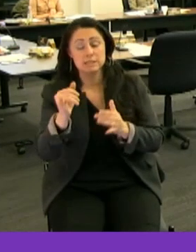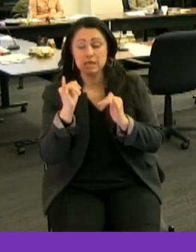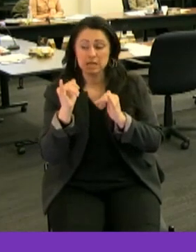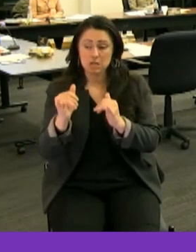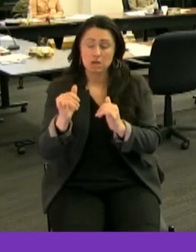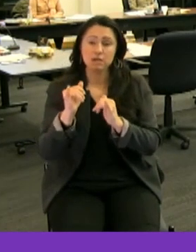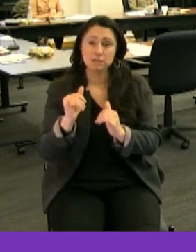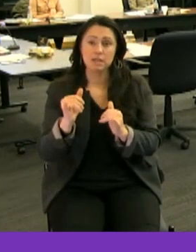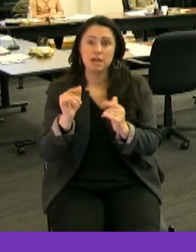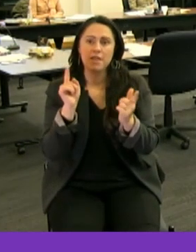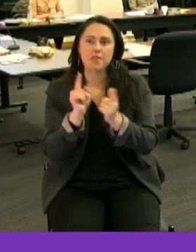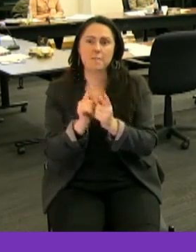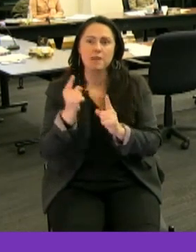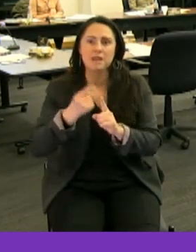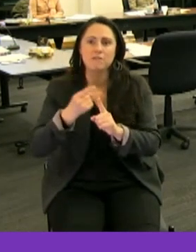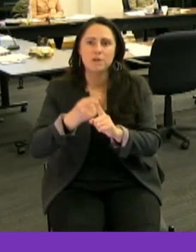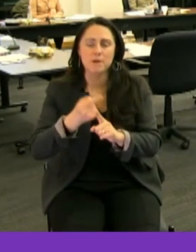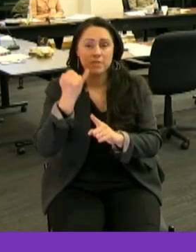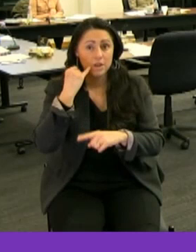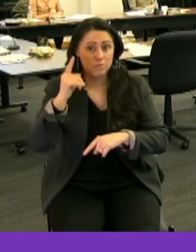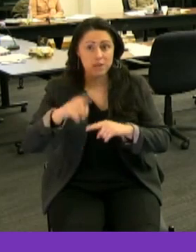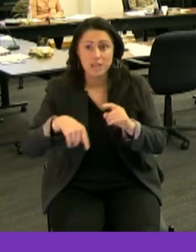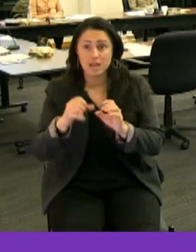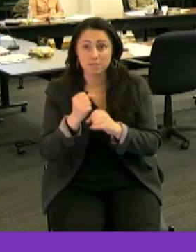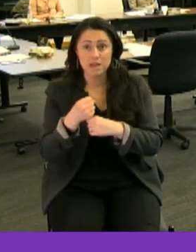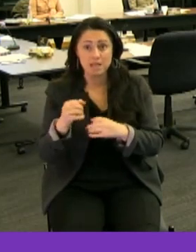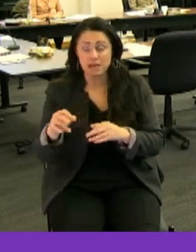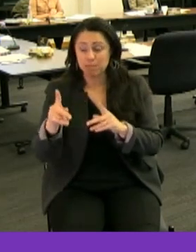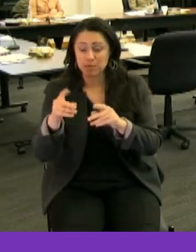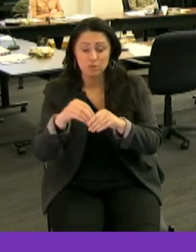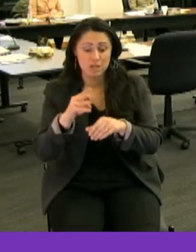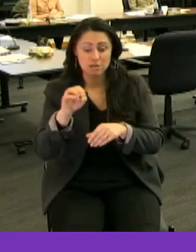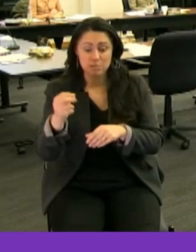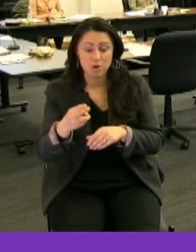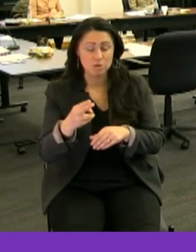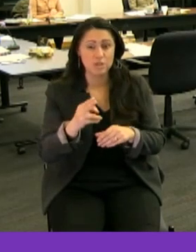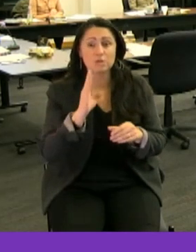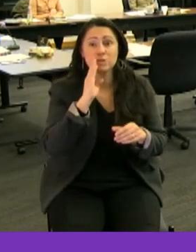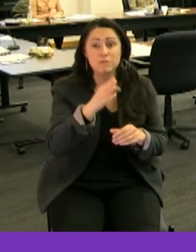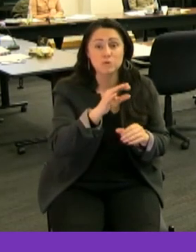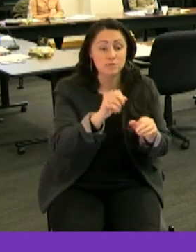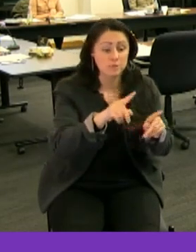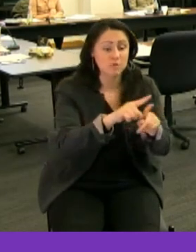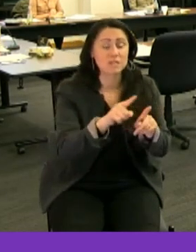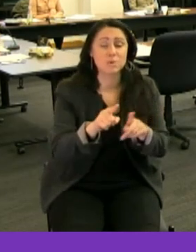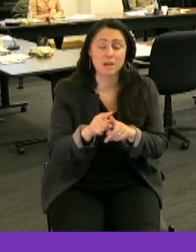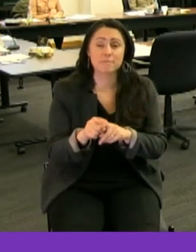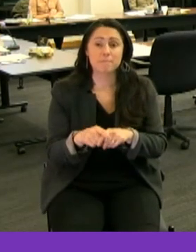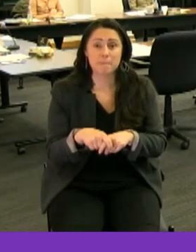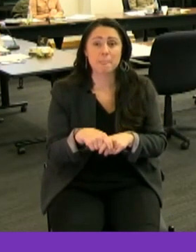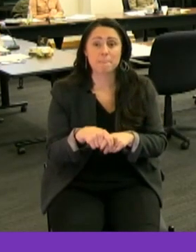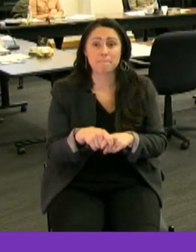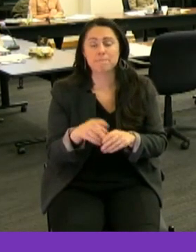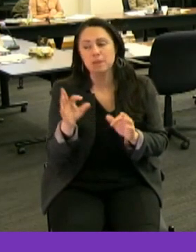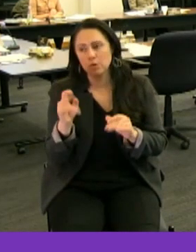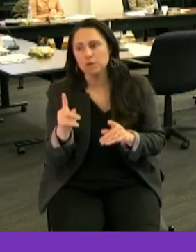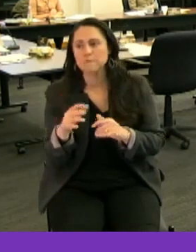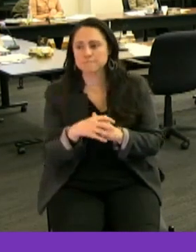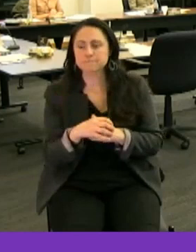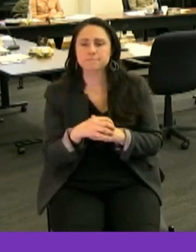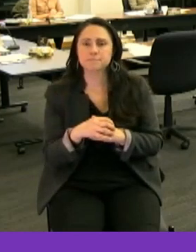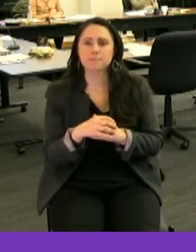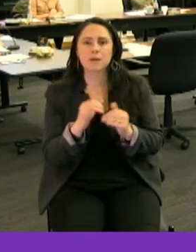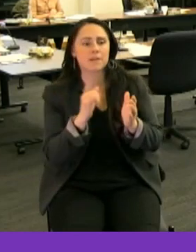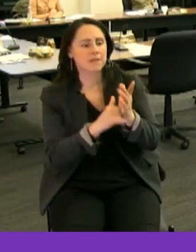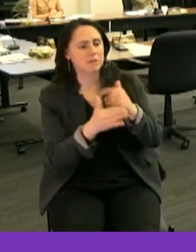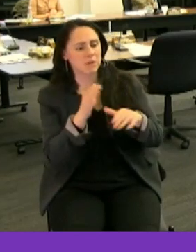us, they meet every month. So if we can't make an opportunity in March, there's future opportunities to touch Right, base. so we with know districts. that's in there. Yep. And